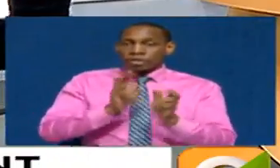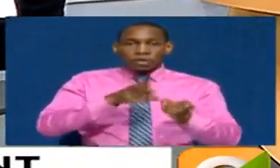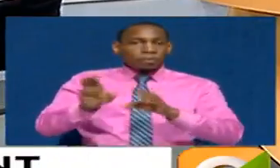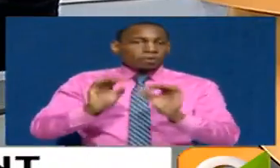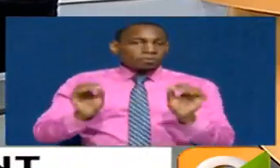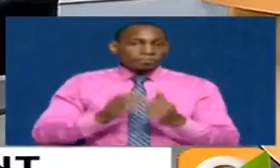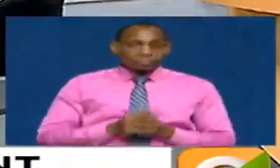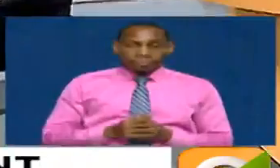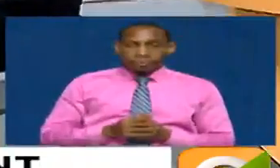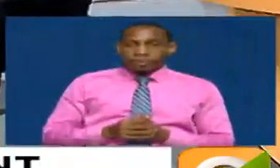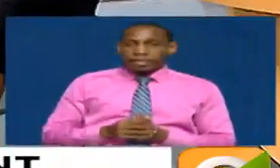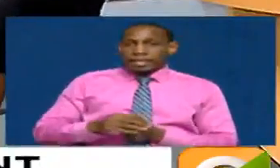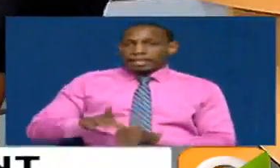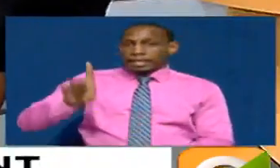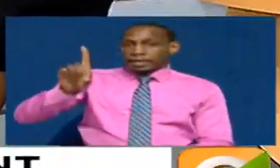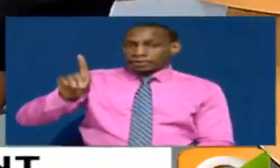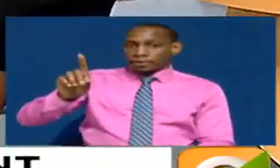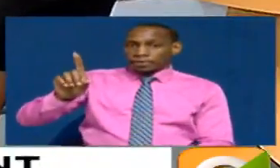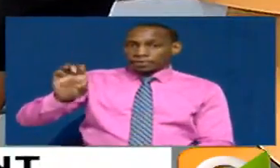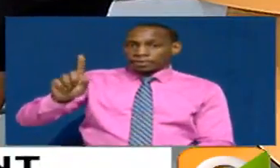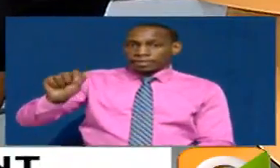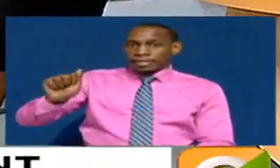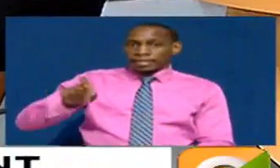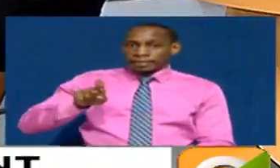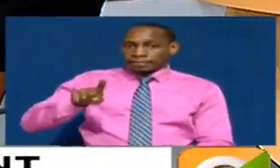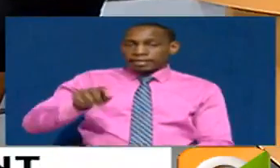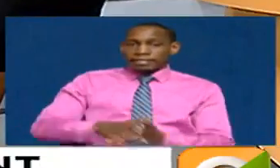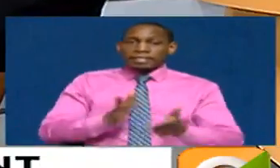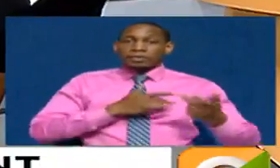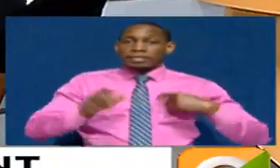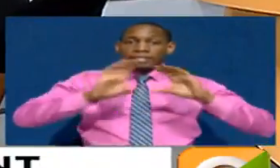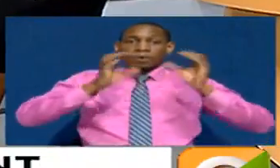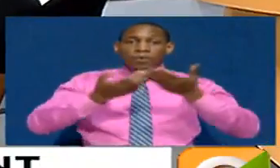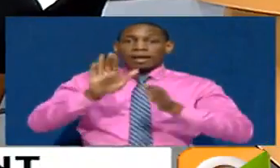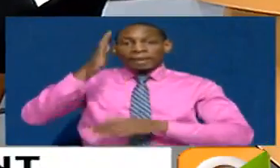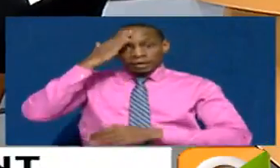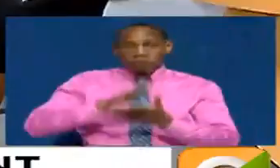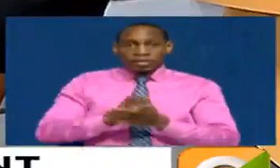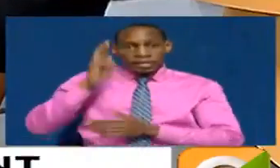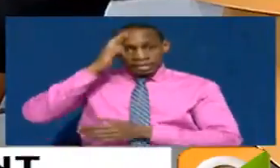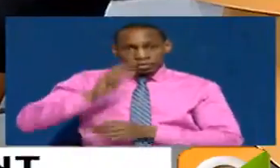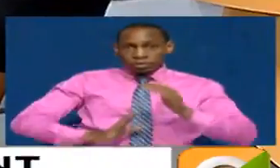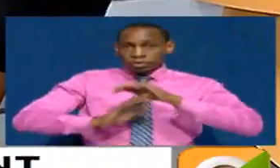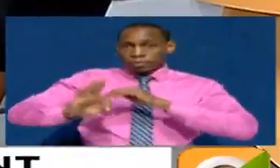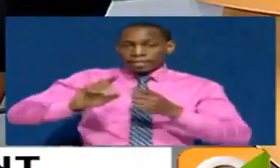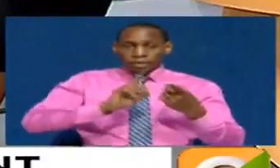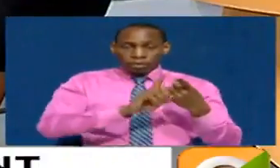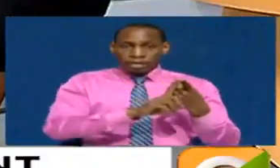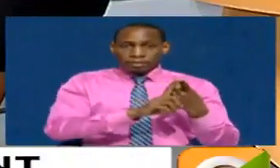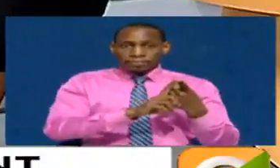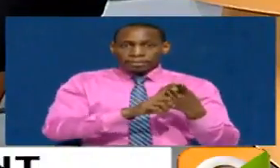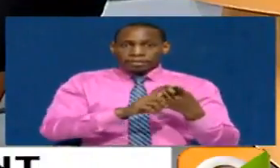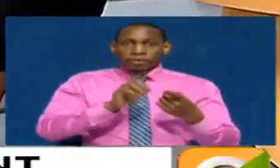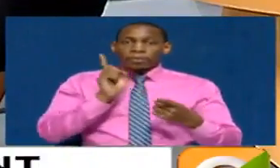common. Now, the Delta variant is causing concern around the world, as you know, for 3 main reasons. 1,